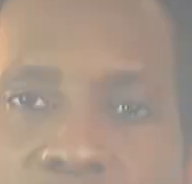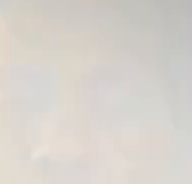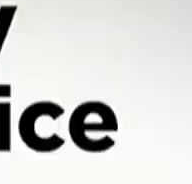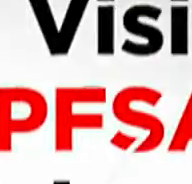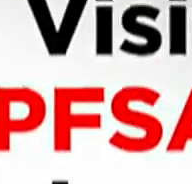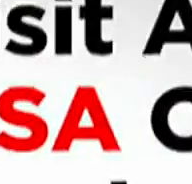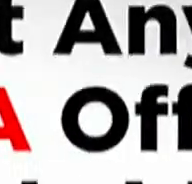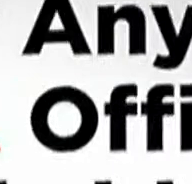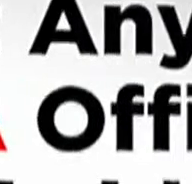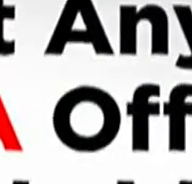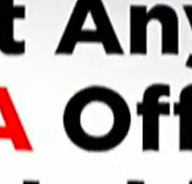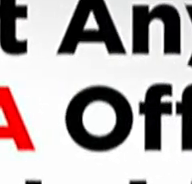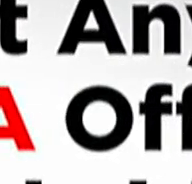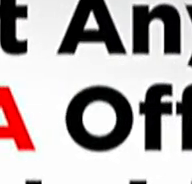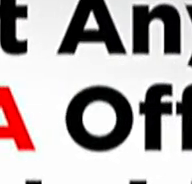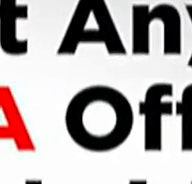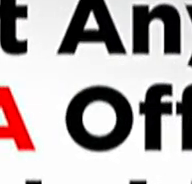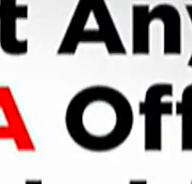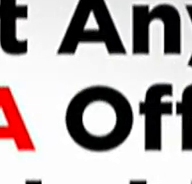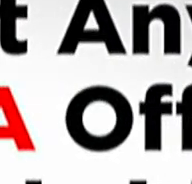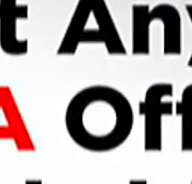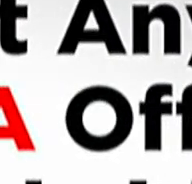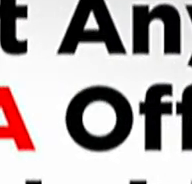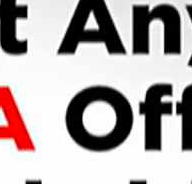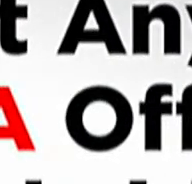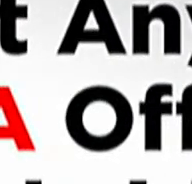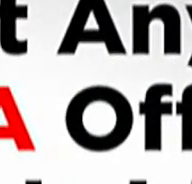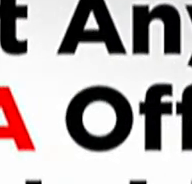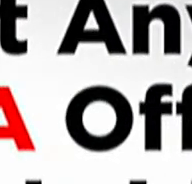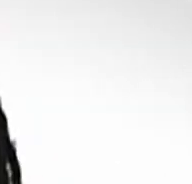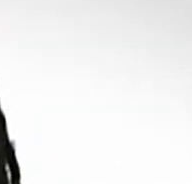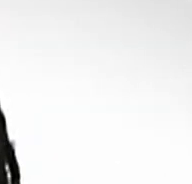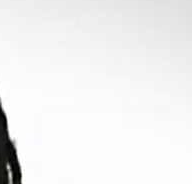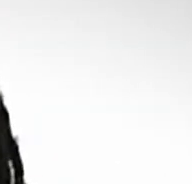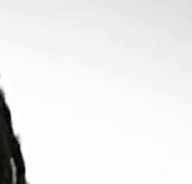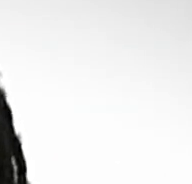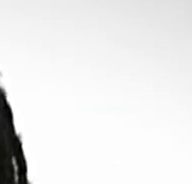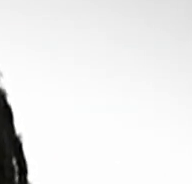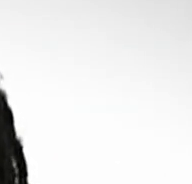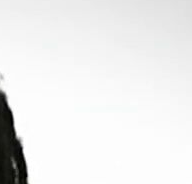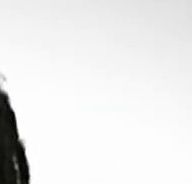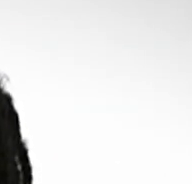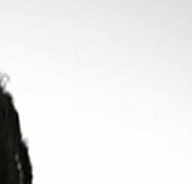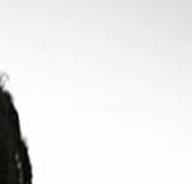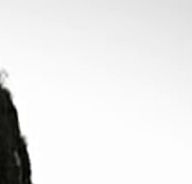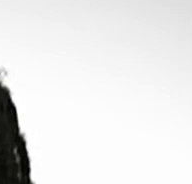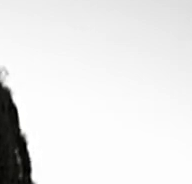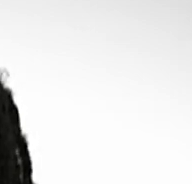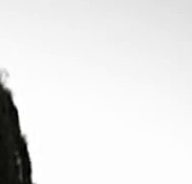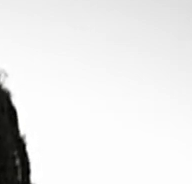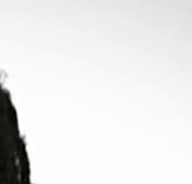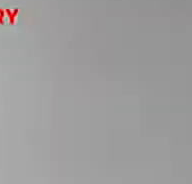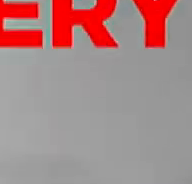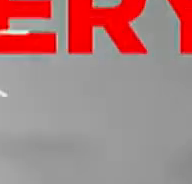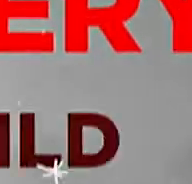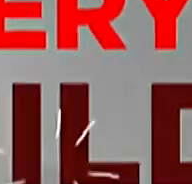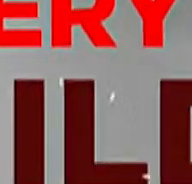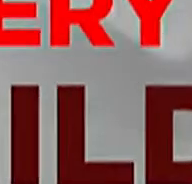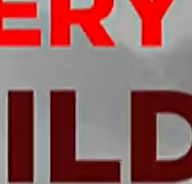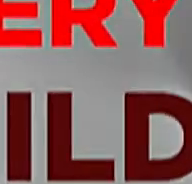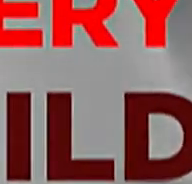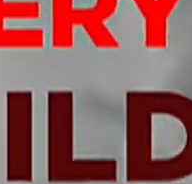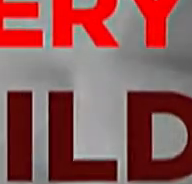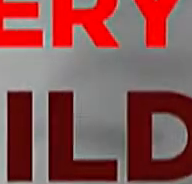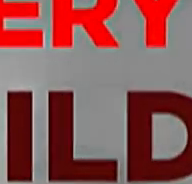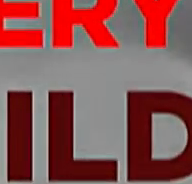report@childprotection.gov.gm or visit any CPFSA office island-wide. Every child deserves protection.